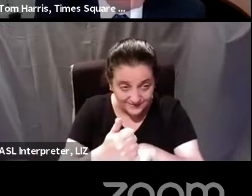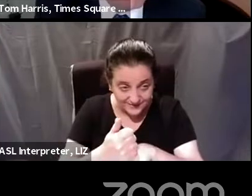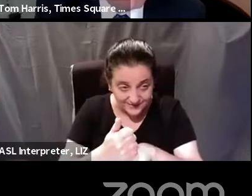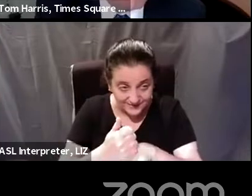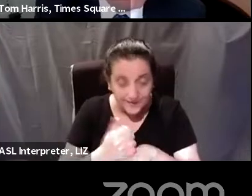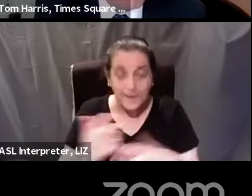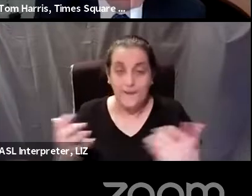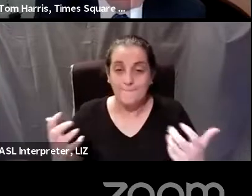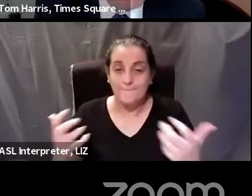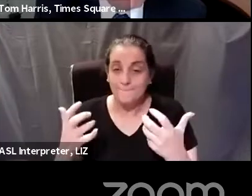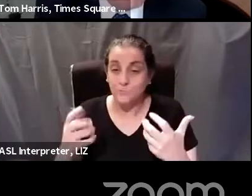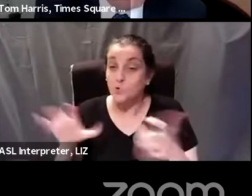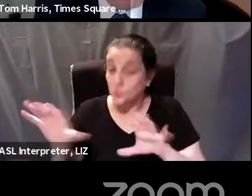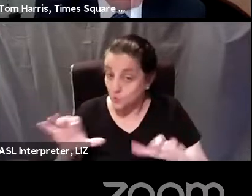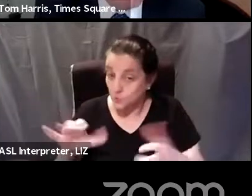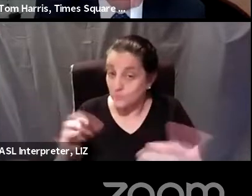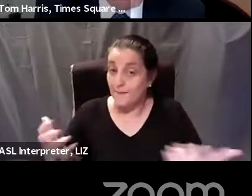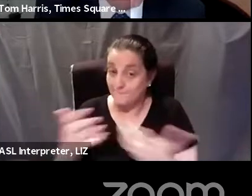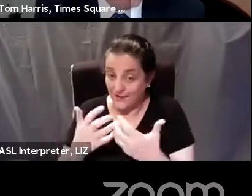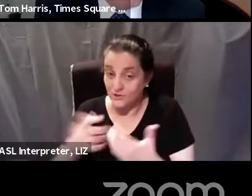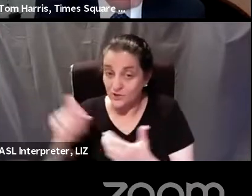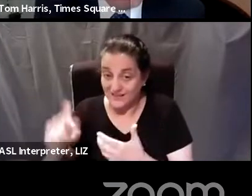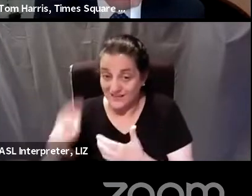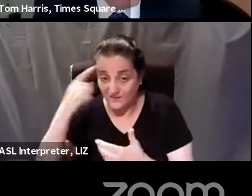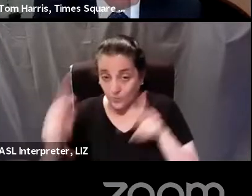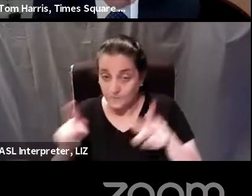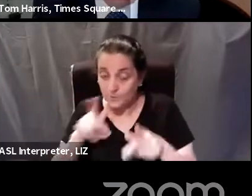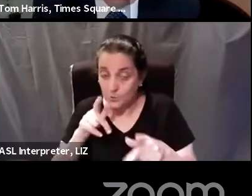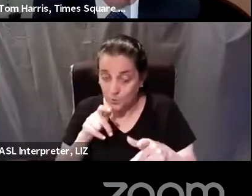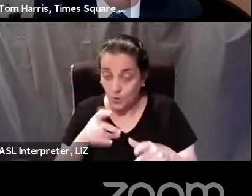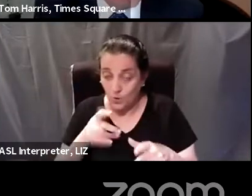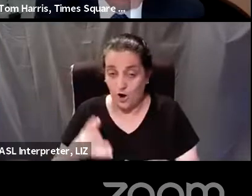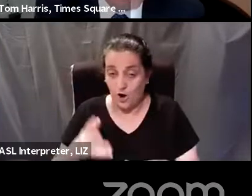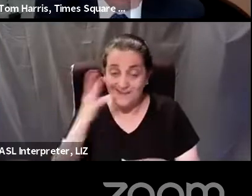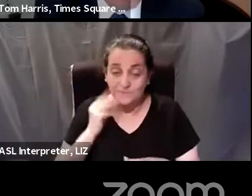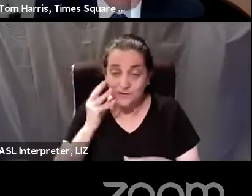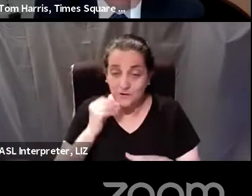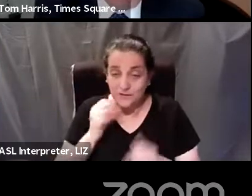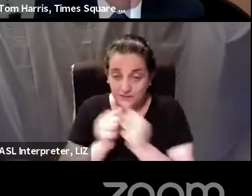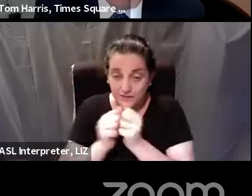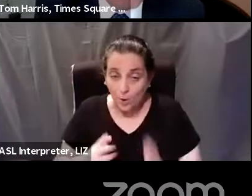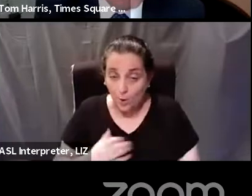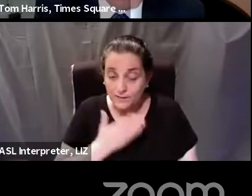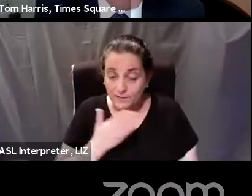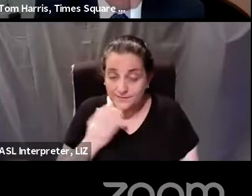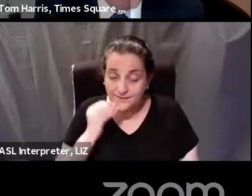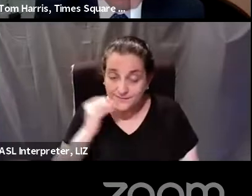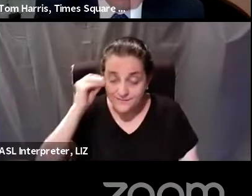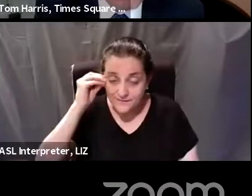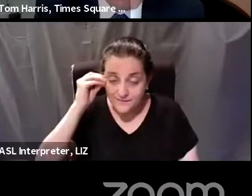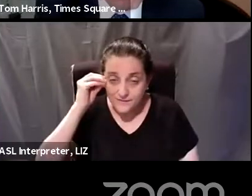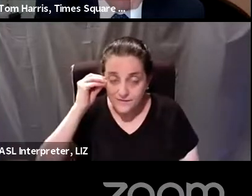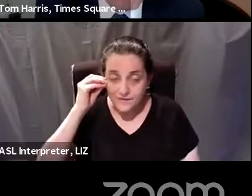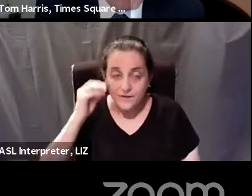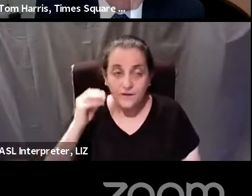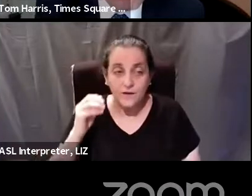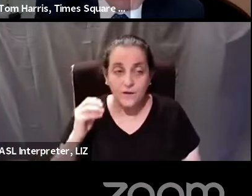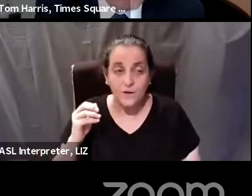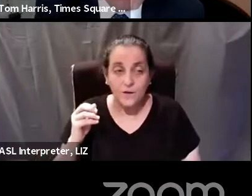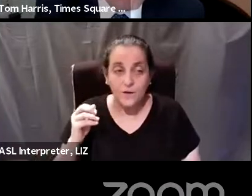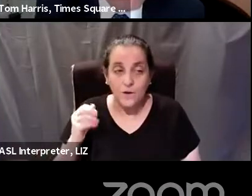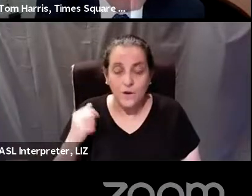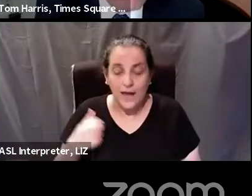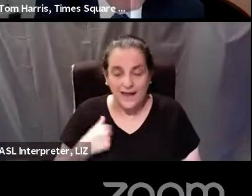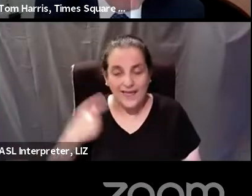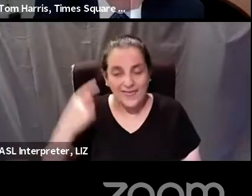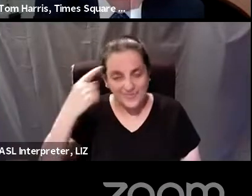actually match the needs of people experiencing homelessness? And I think, Bea, this is something that you